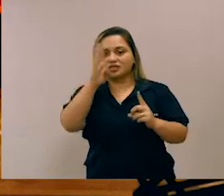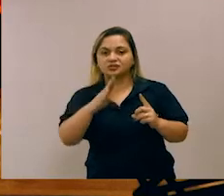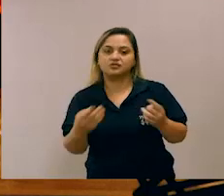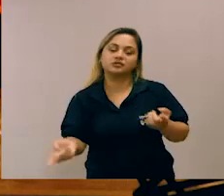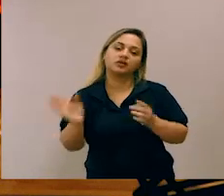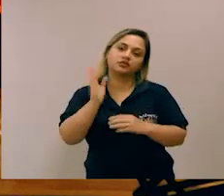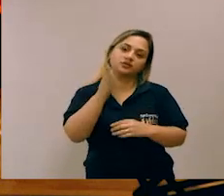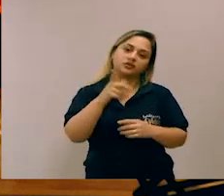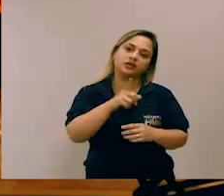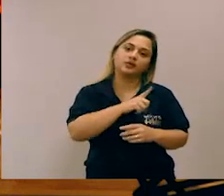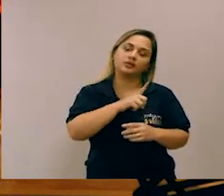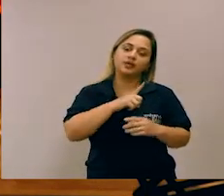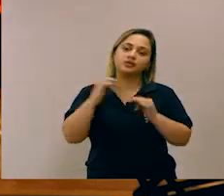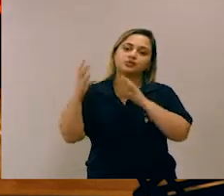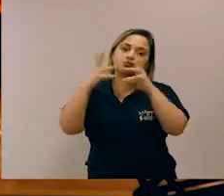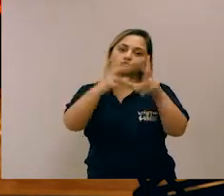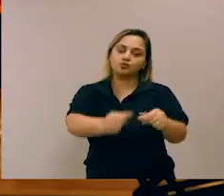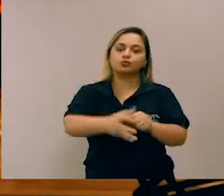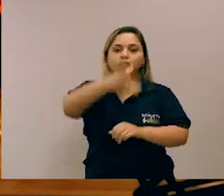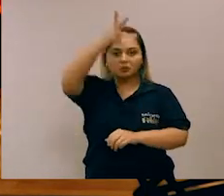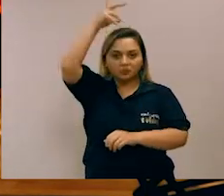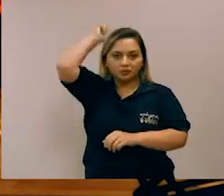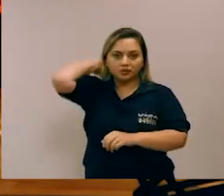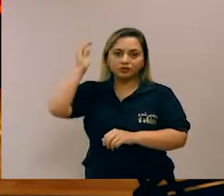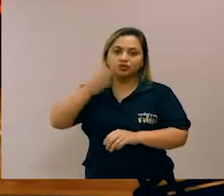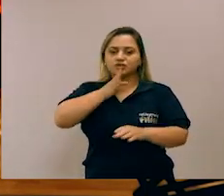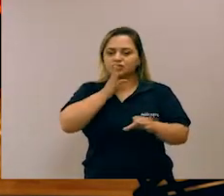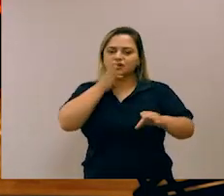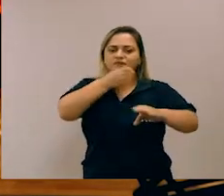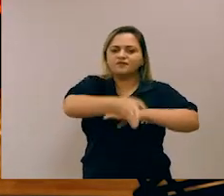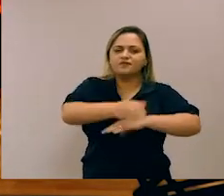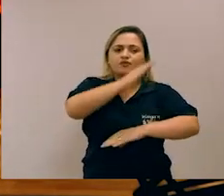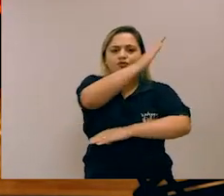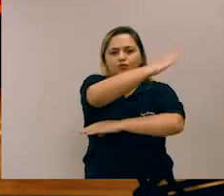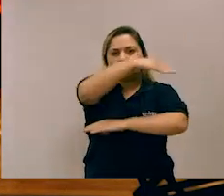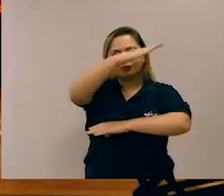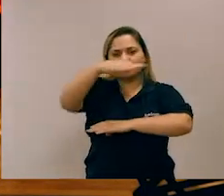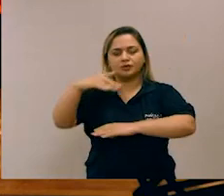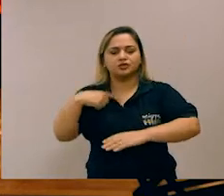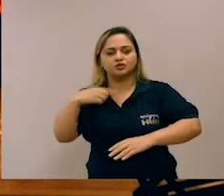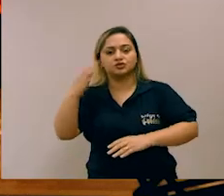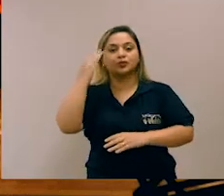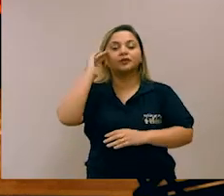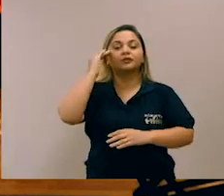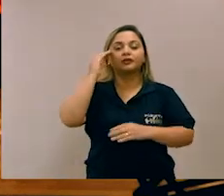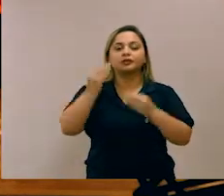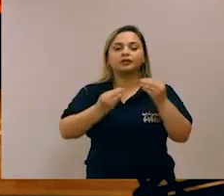you're going to become a benchmark for this kind of work, right? Unfortunately. And